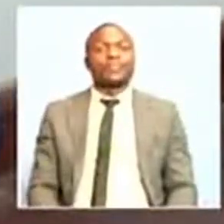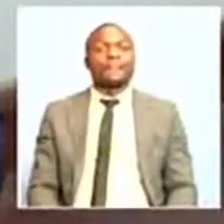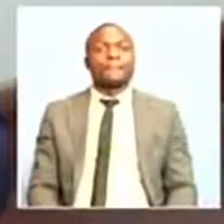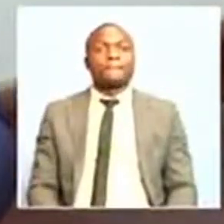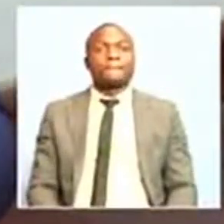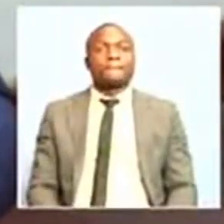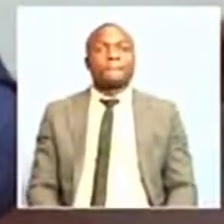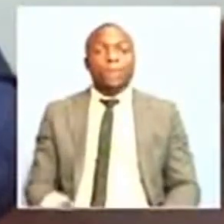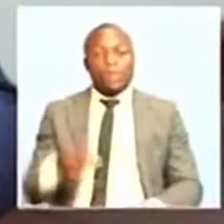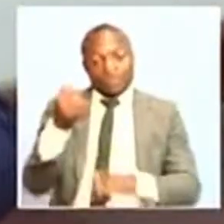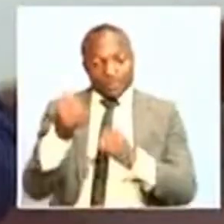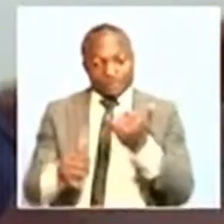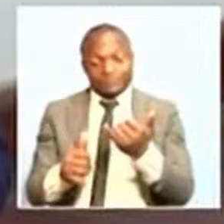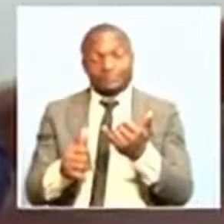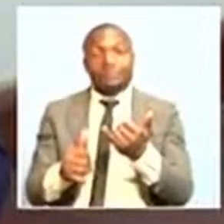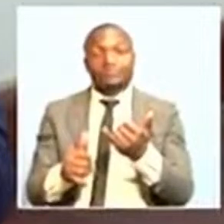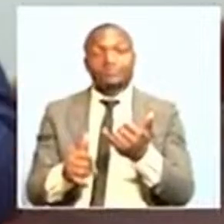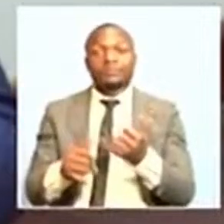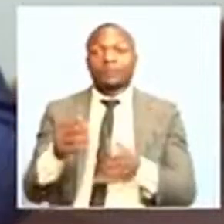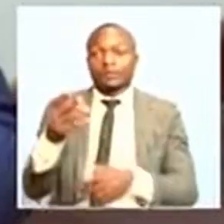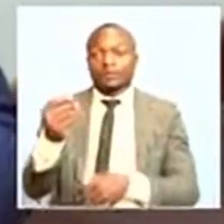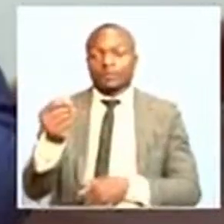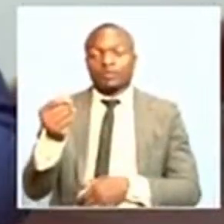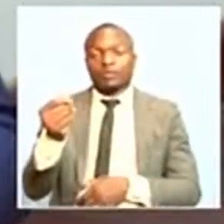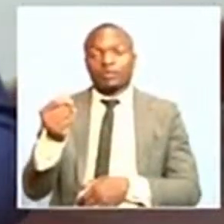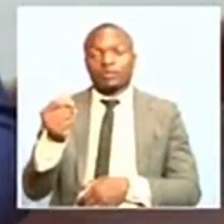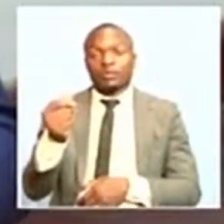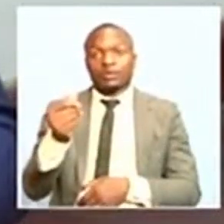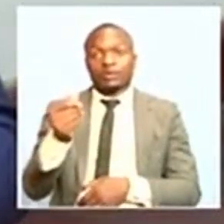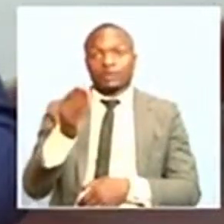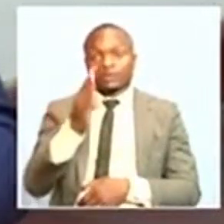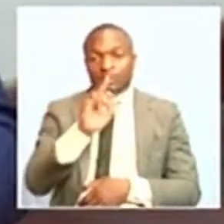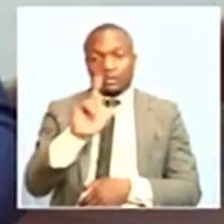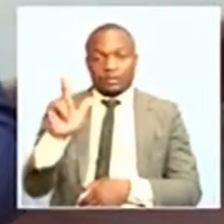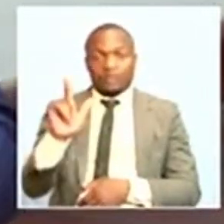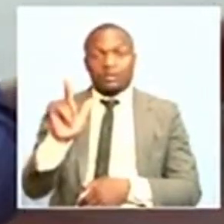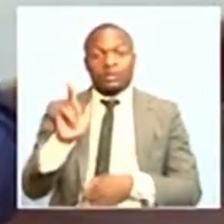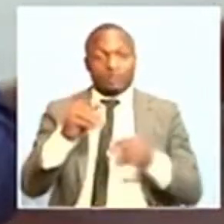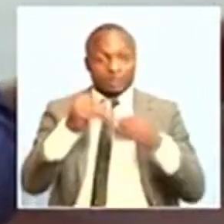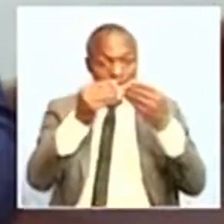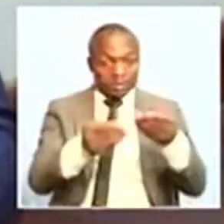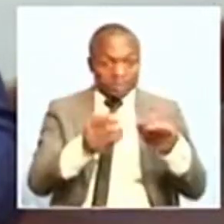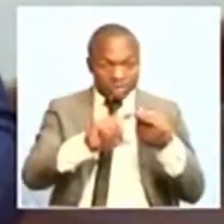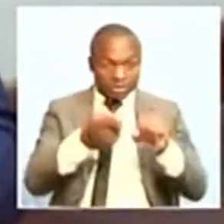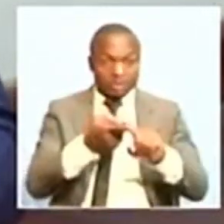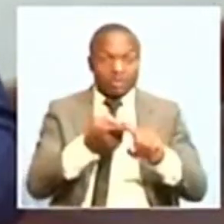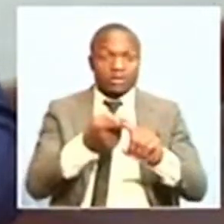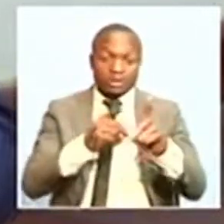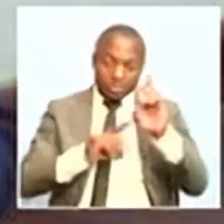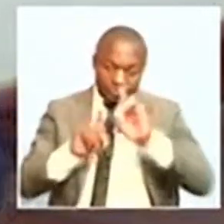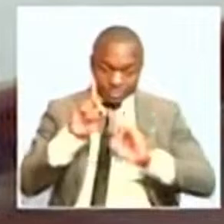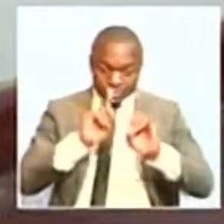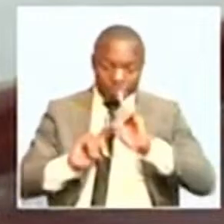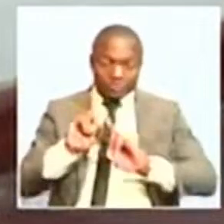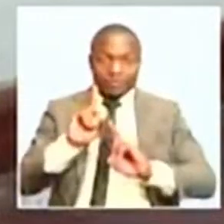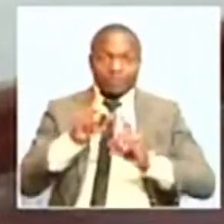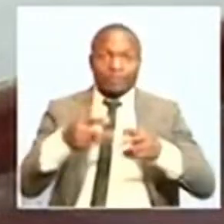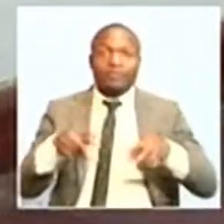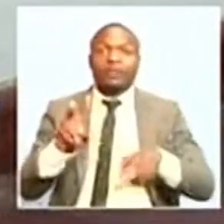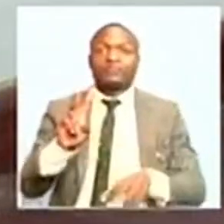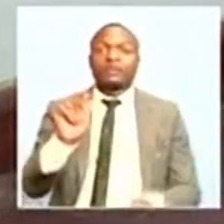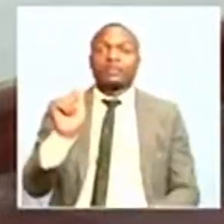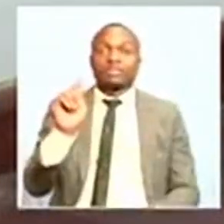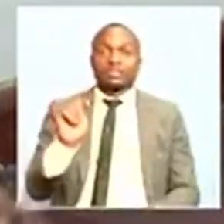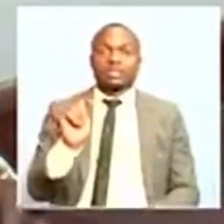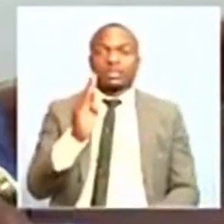And I end there for the income tax changes, and I'll hand over to my colleague who will run us through the value-added tax bill.